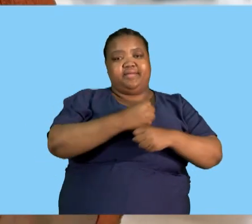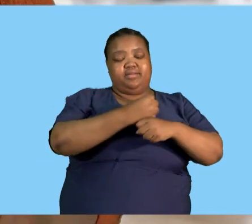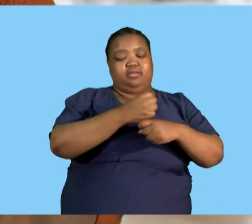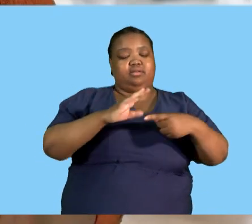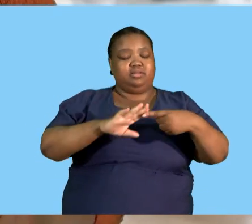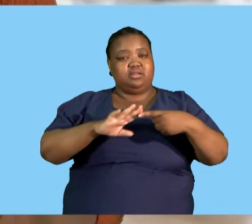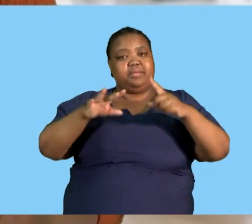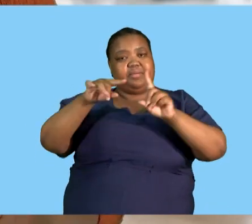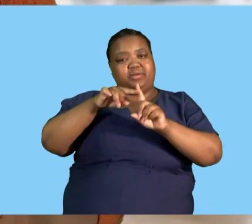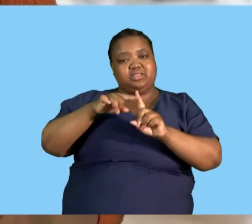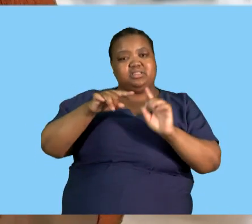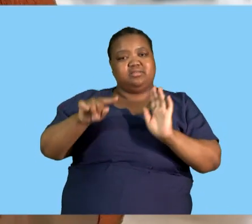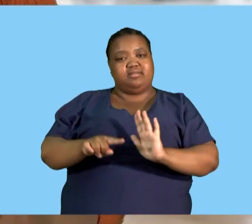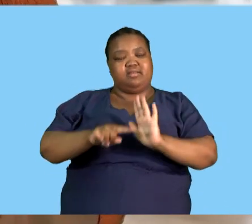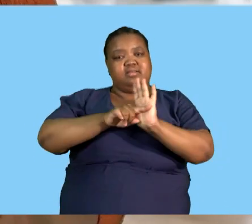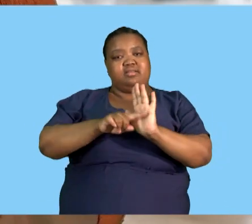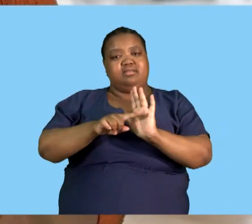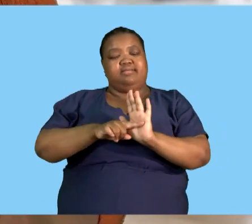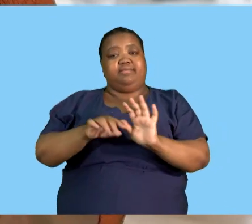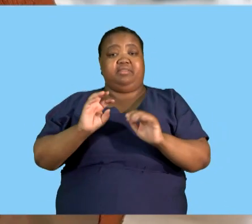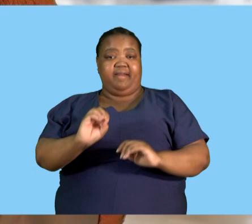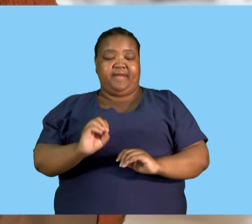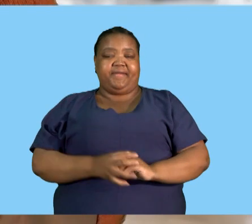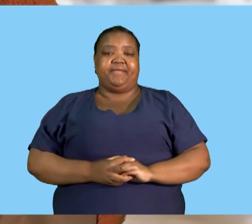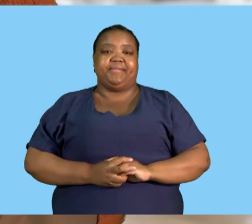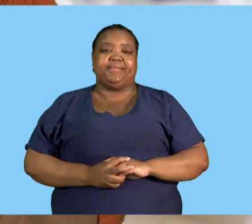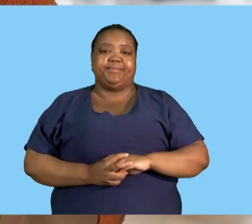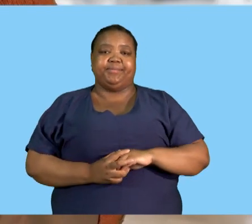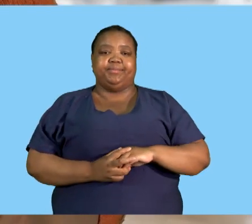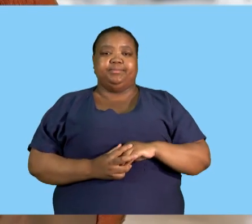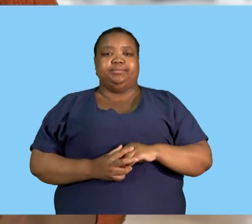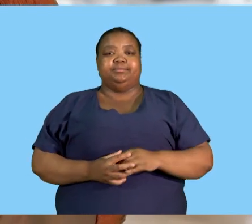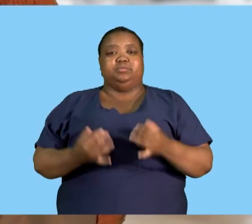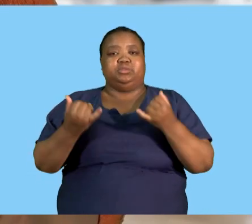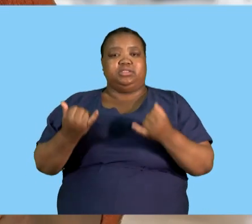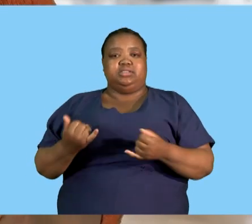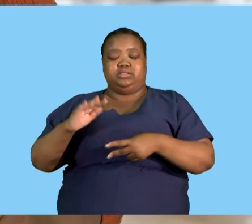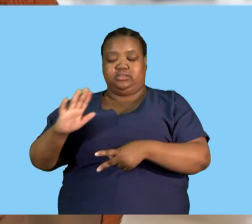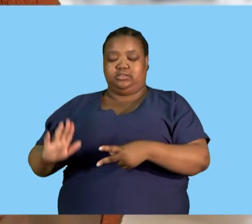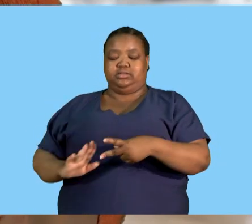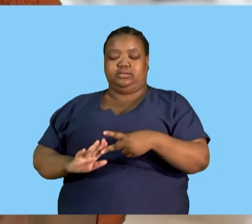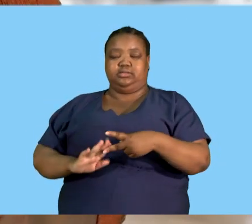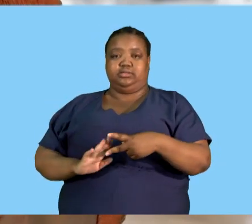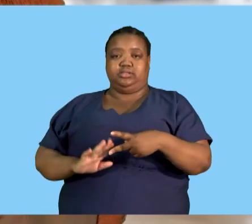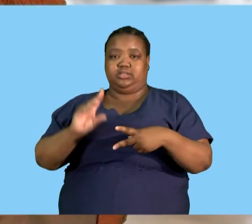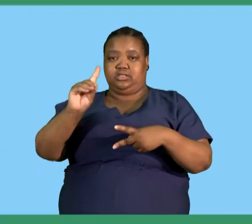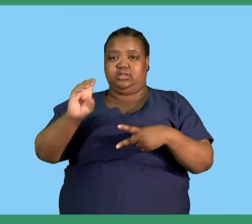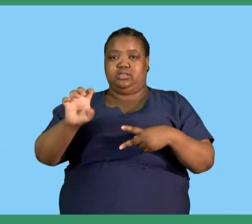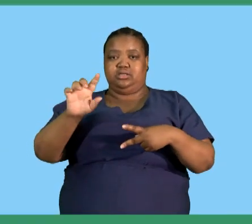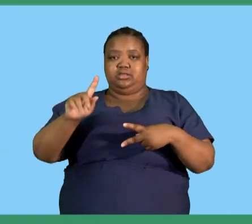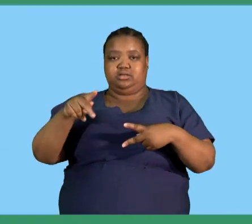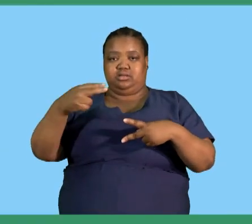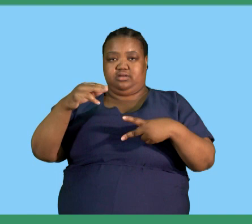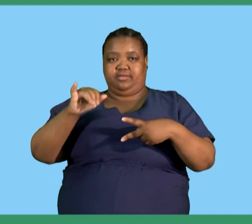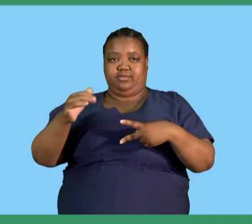the positives, and the negatives of Delphi technique. Now we're going to go to the second one, which is